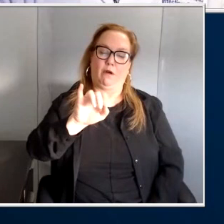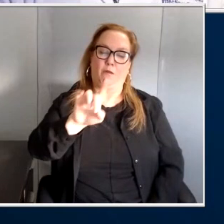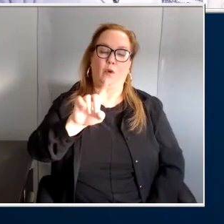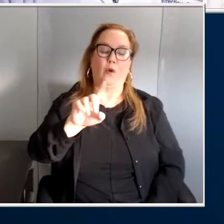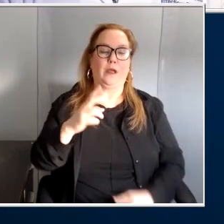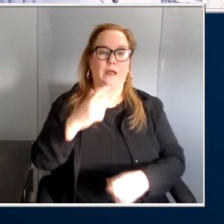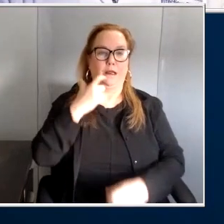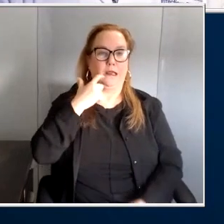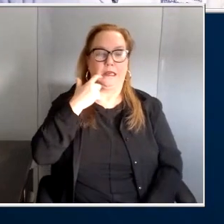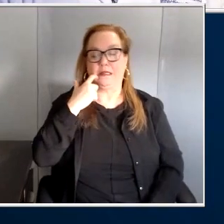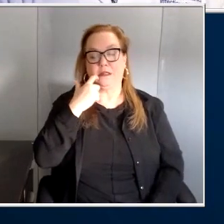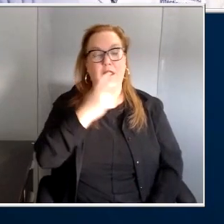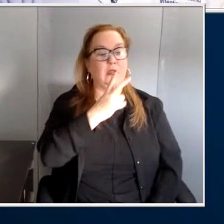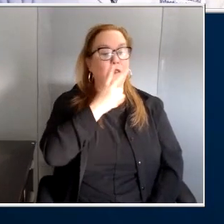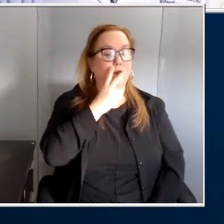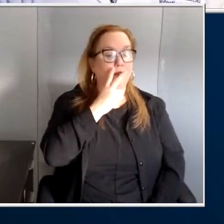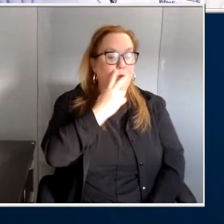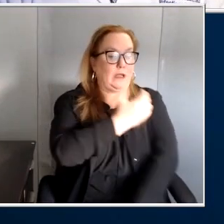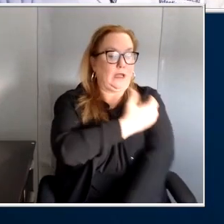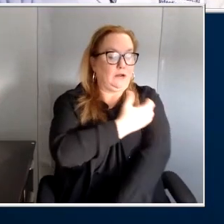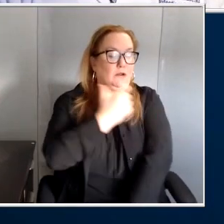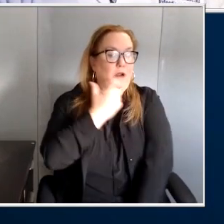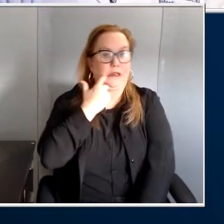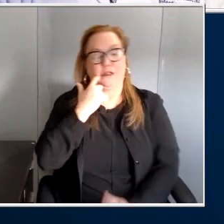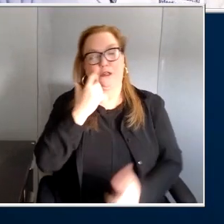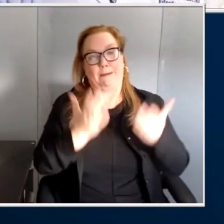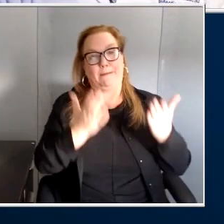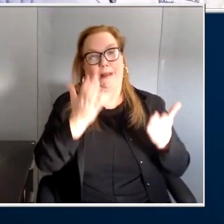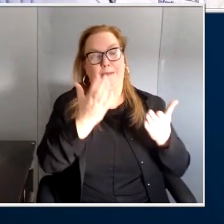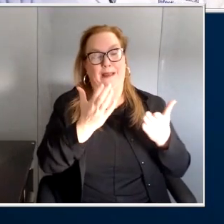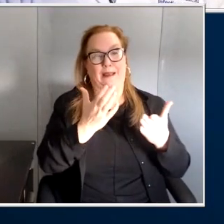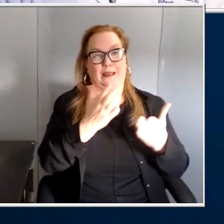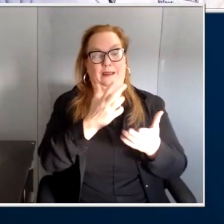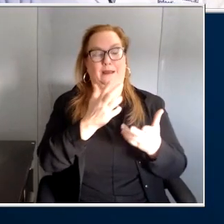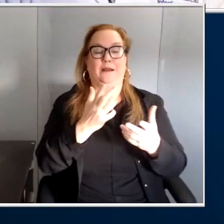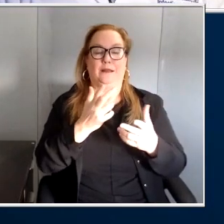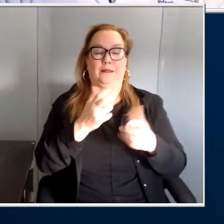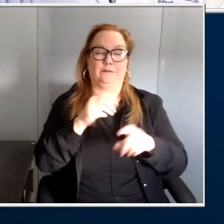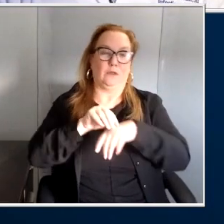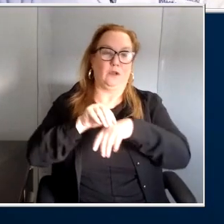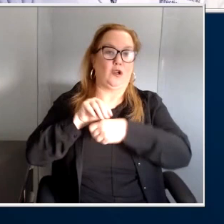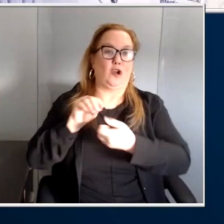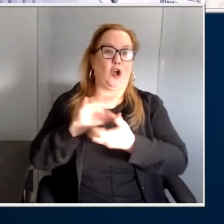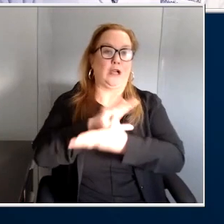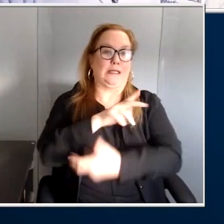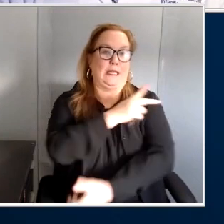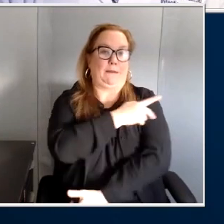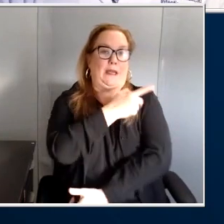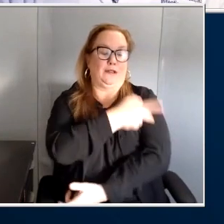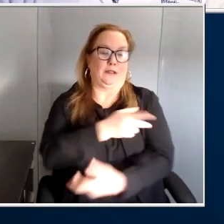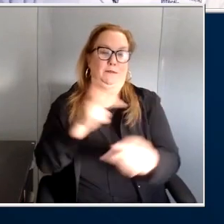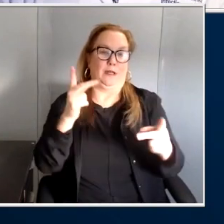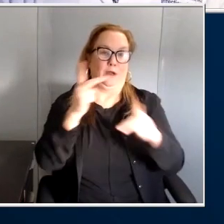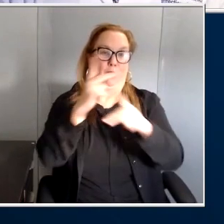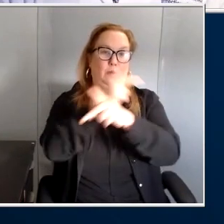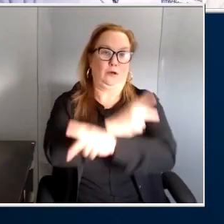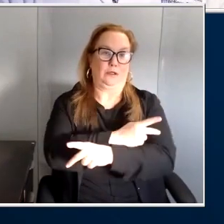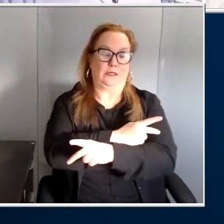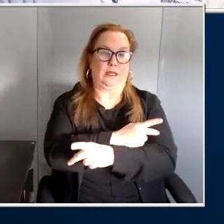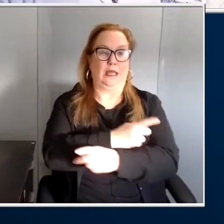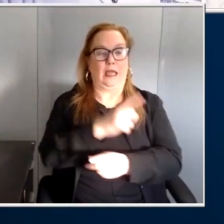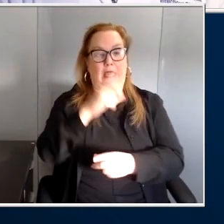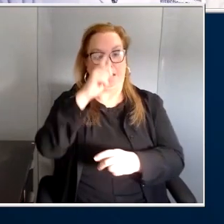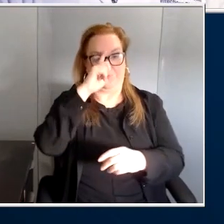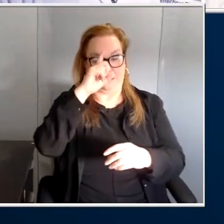why smoking and substance abuse might be making a patient more susceptible to COVID, and in general, thoughts about why things